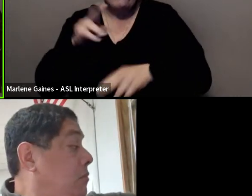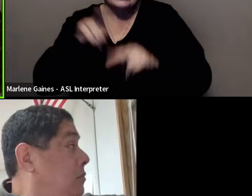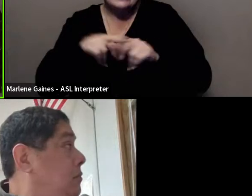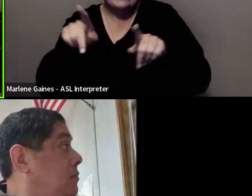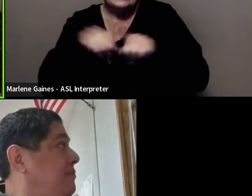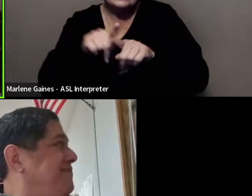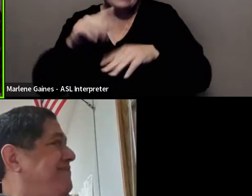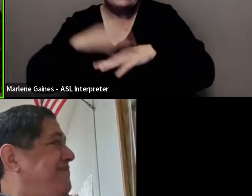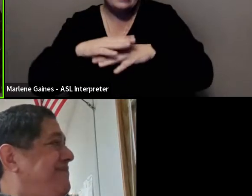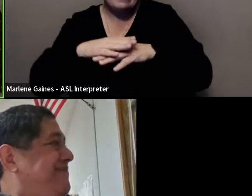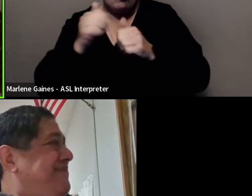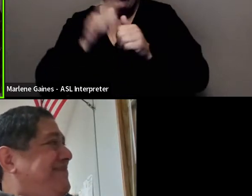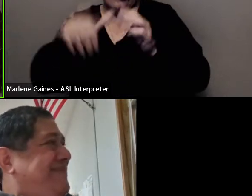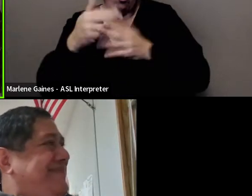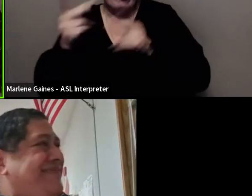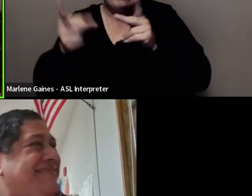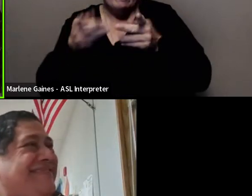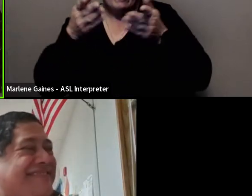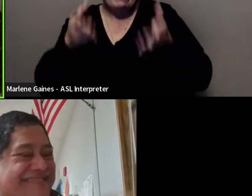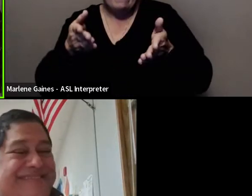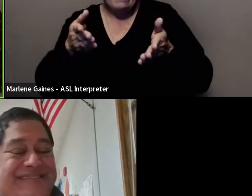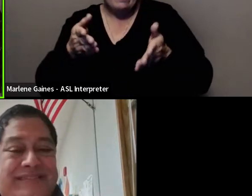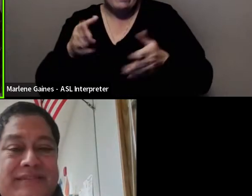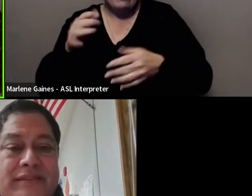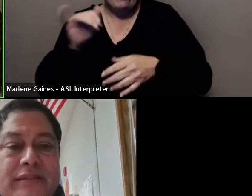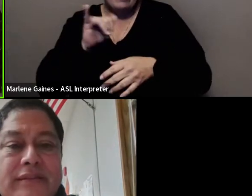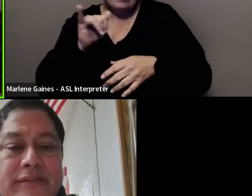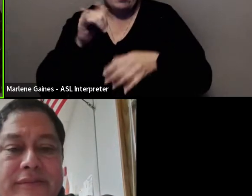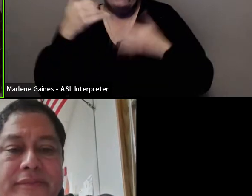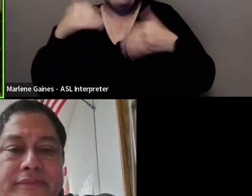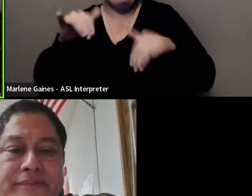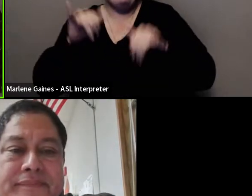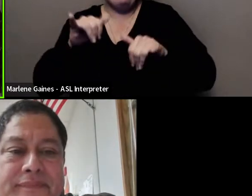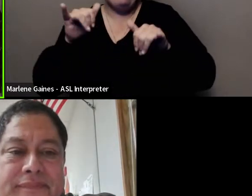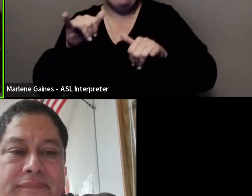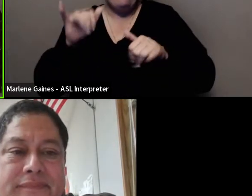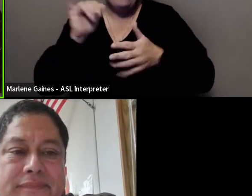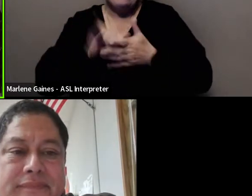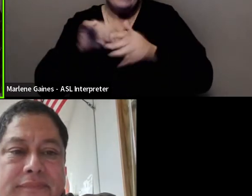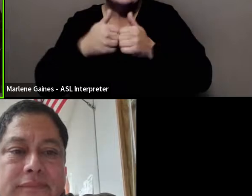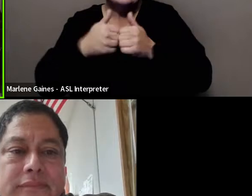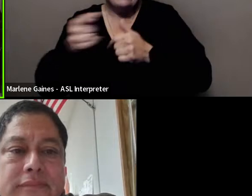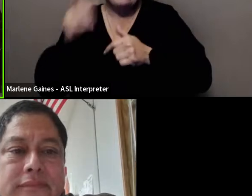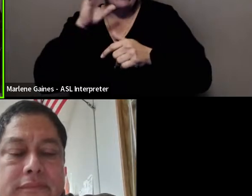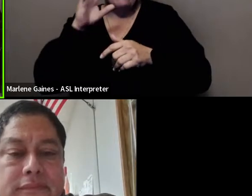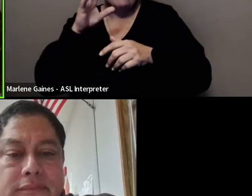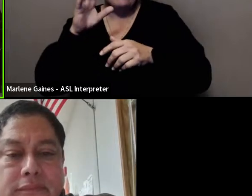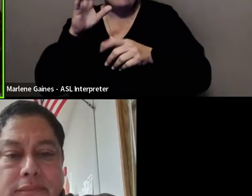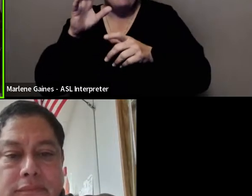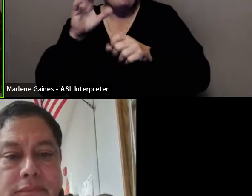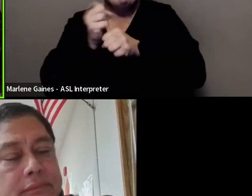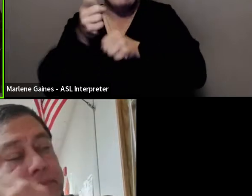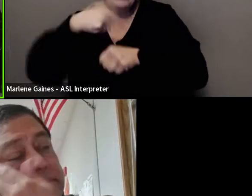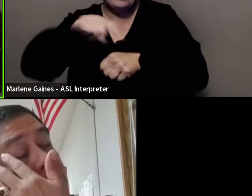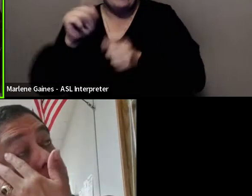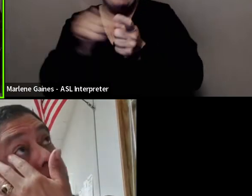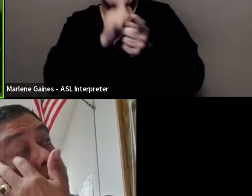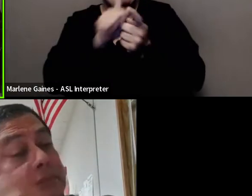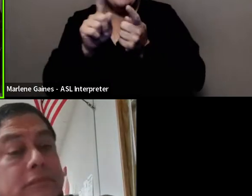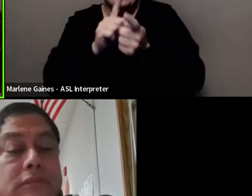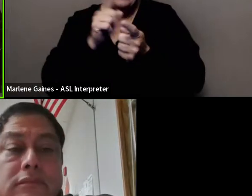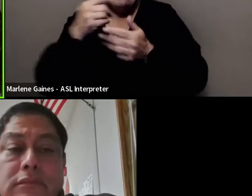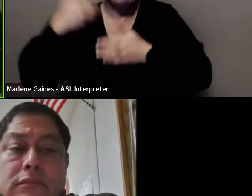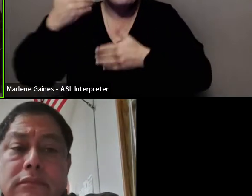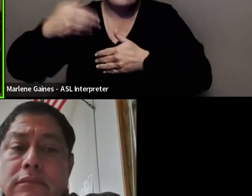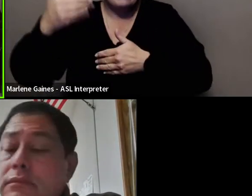table with all the folks that were there. And it's like, oh, I see, this is going to be the way they're going to get us to all meet more regularly. But it